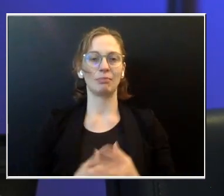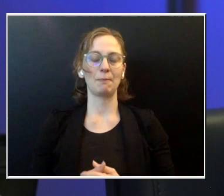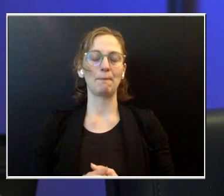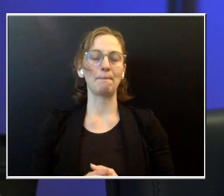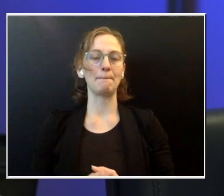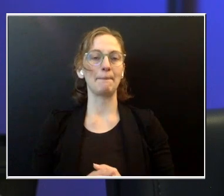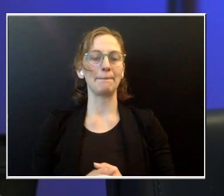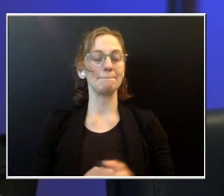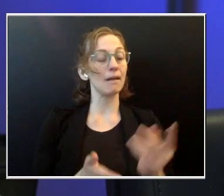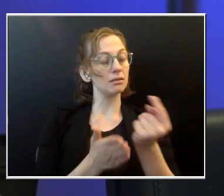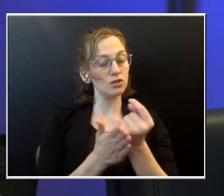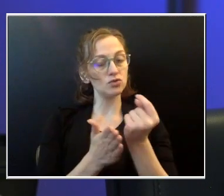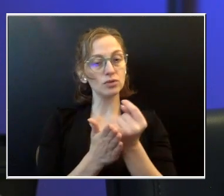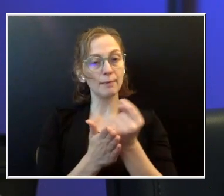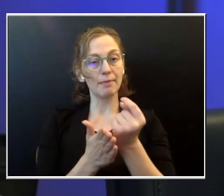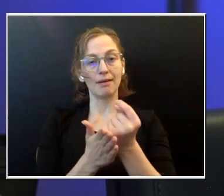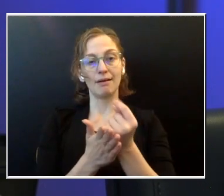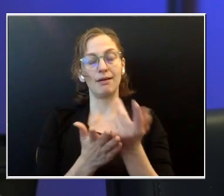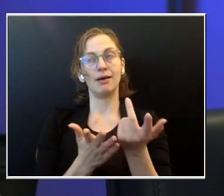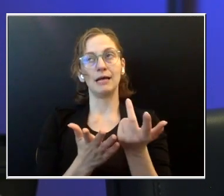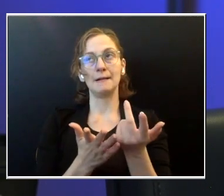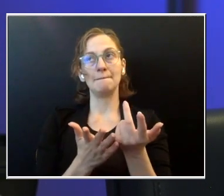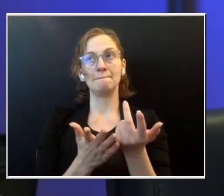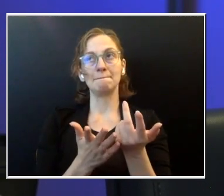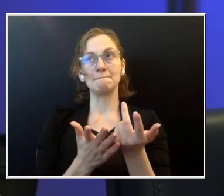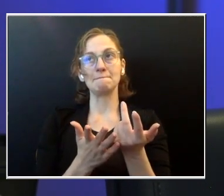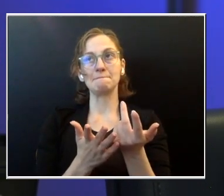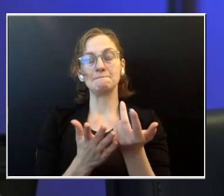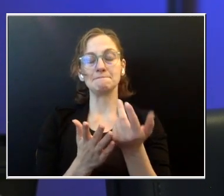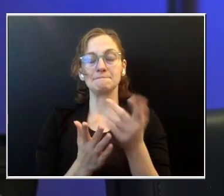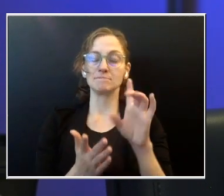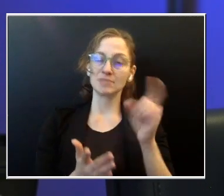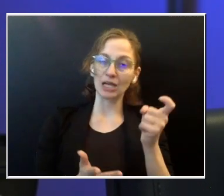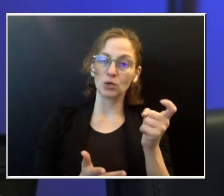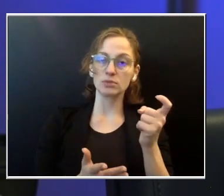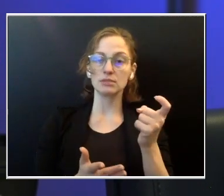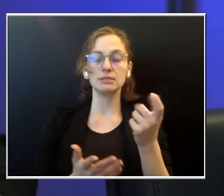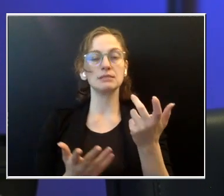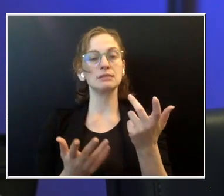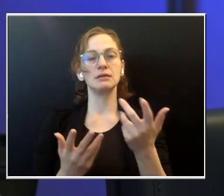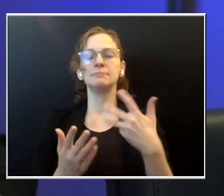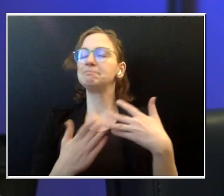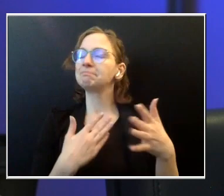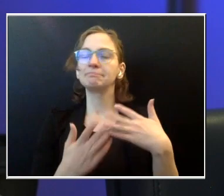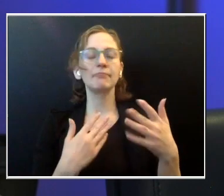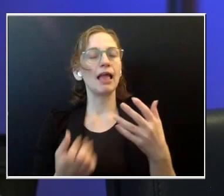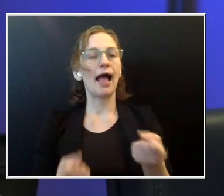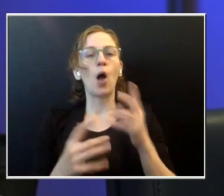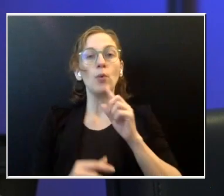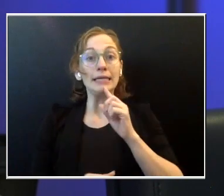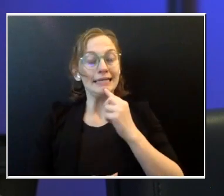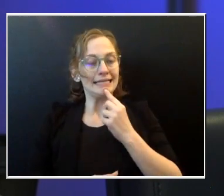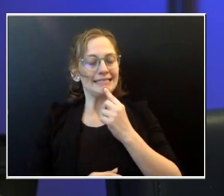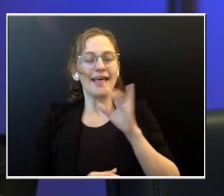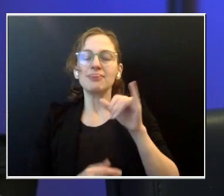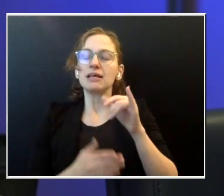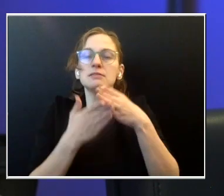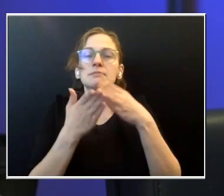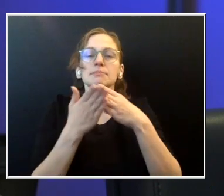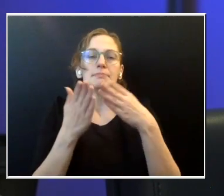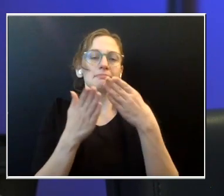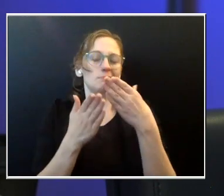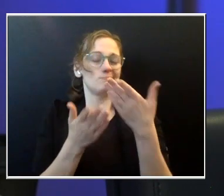no matter, or the diagnosis and therapy, no matter how intense they are, that's only a small part of who someone